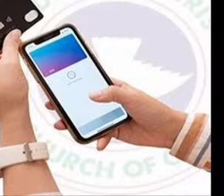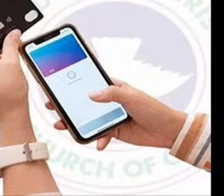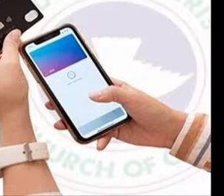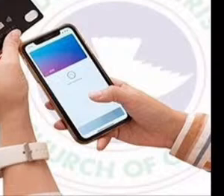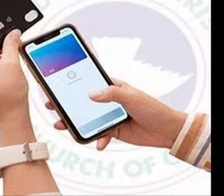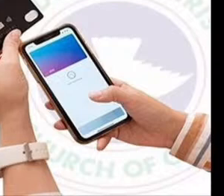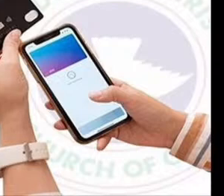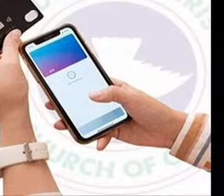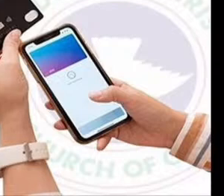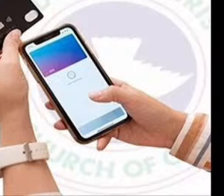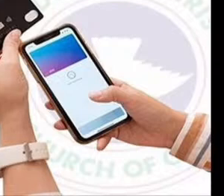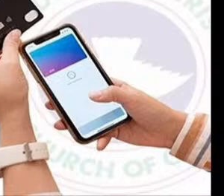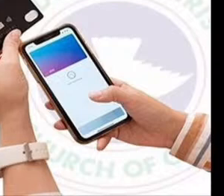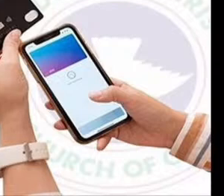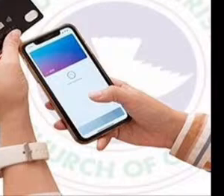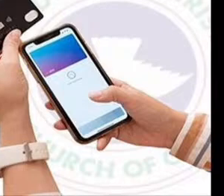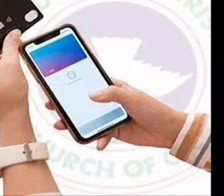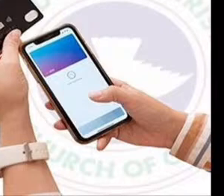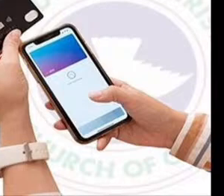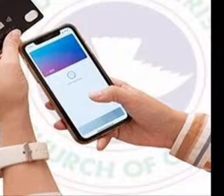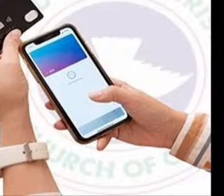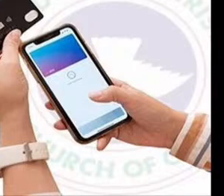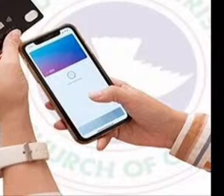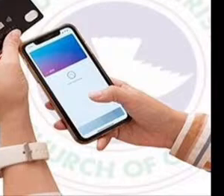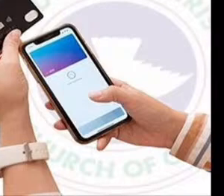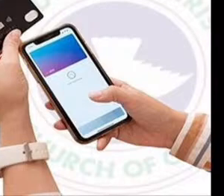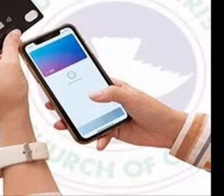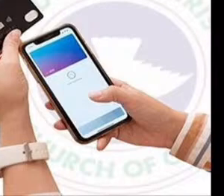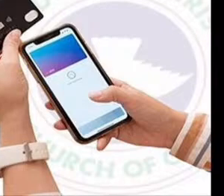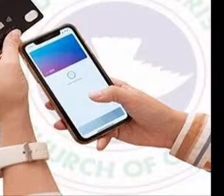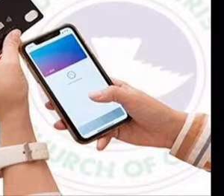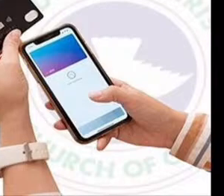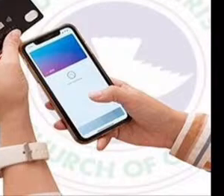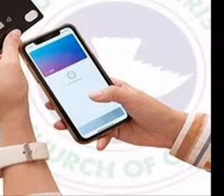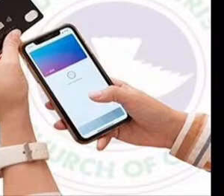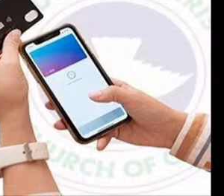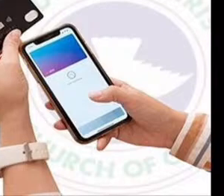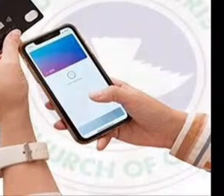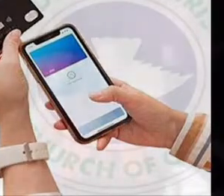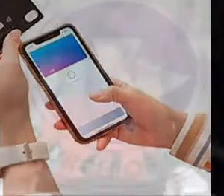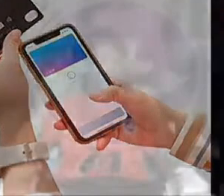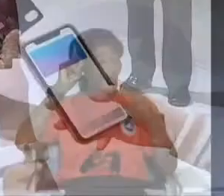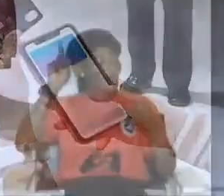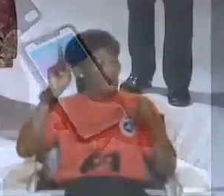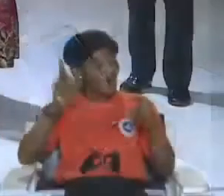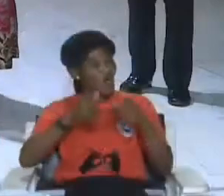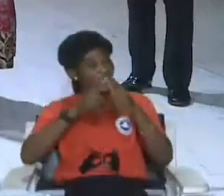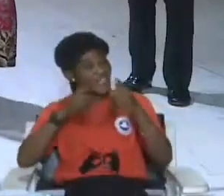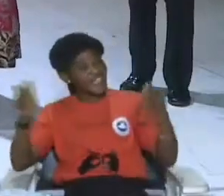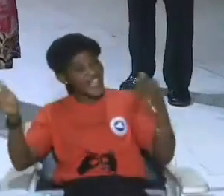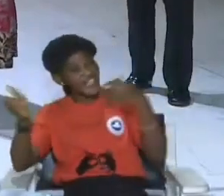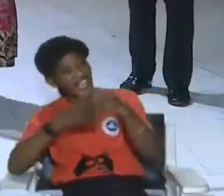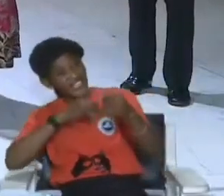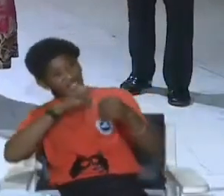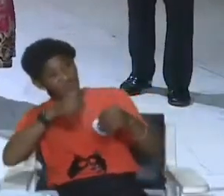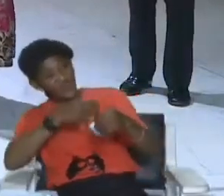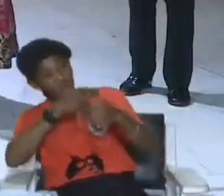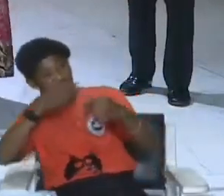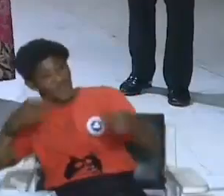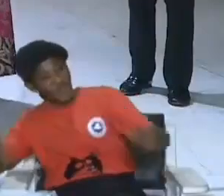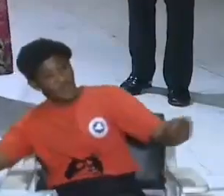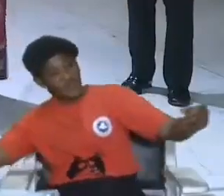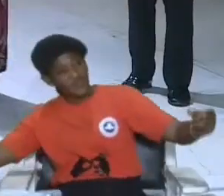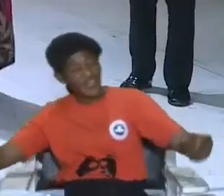Lord divine, there is no one greater, there is no one greater, there is no one greater than